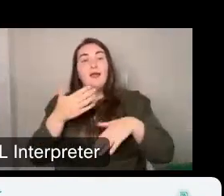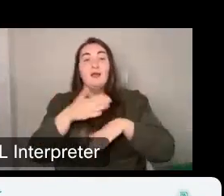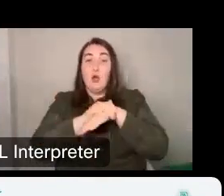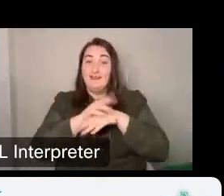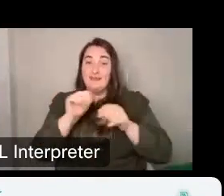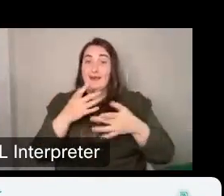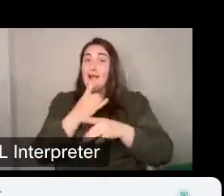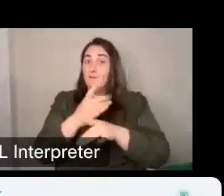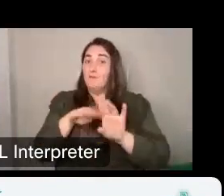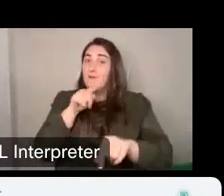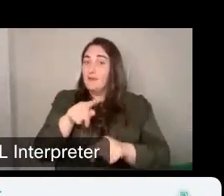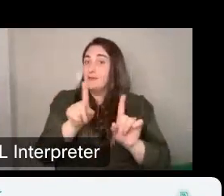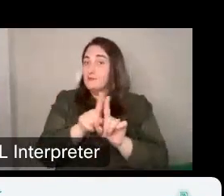that